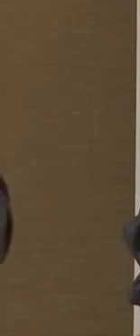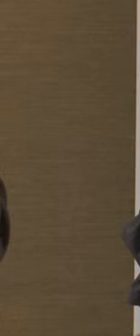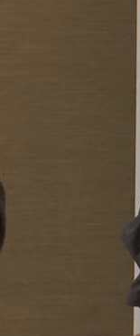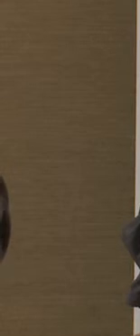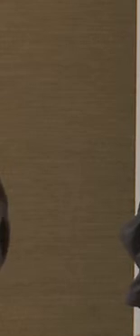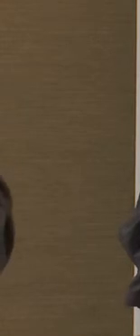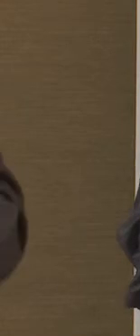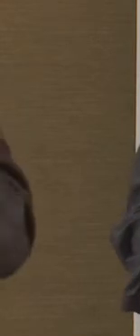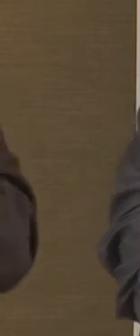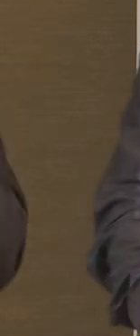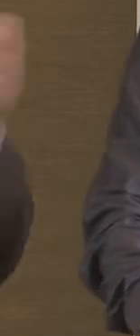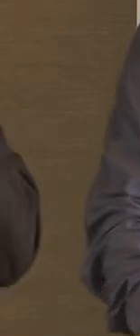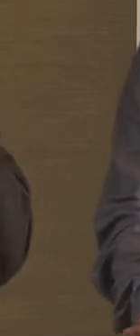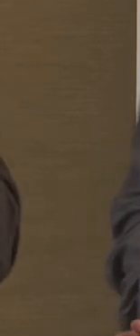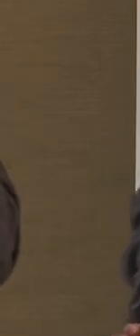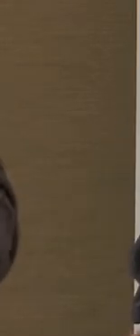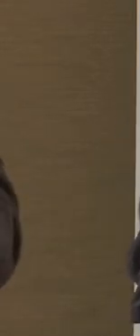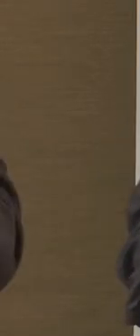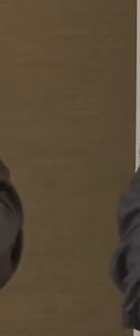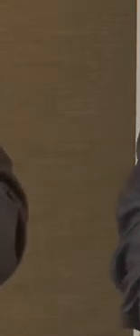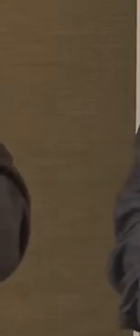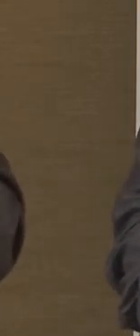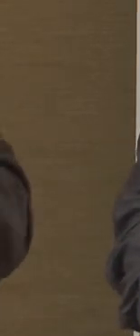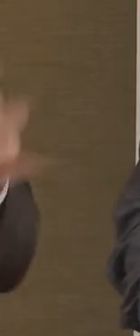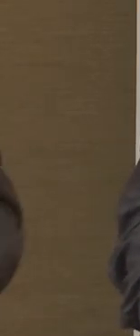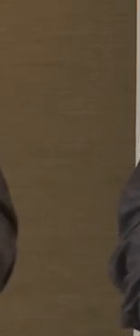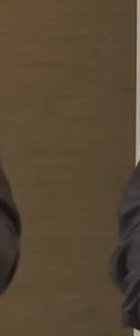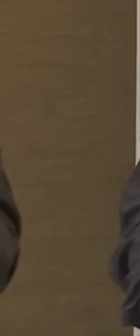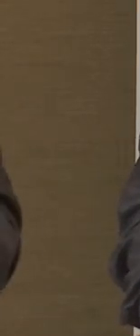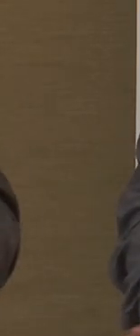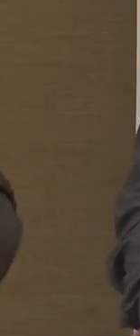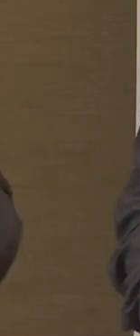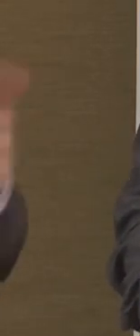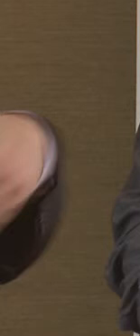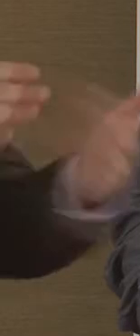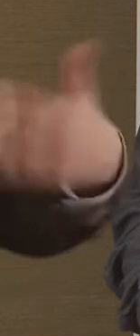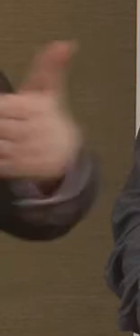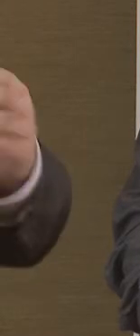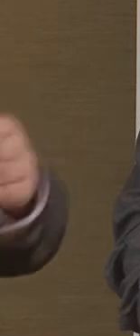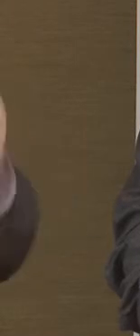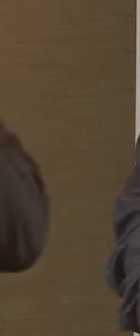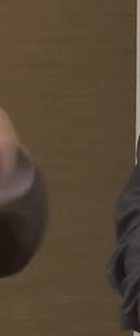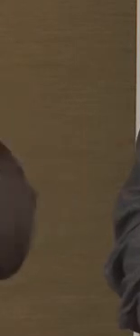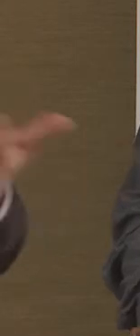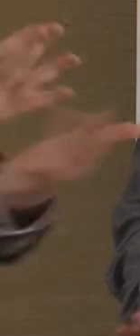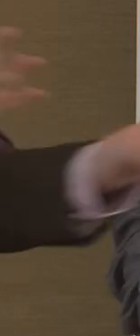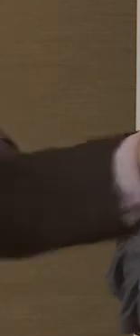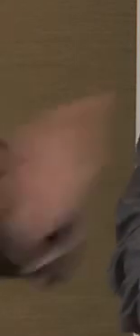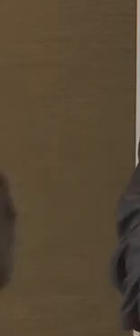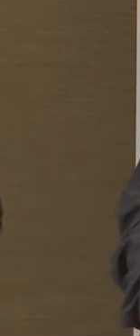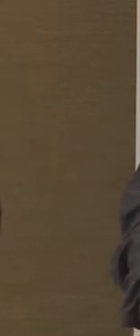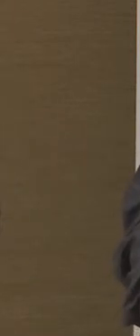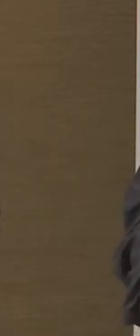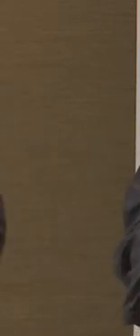And by understanding the needs of as many citizens as possible and their wide range of abilities by